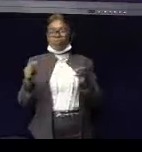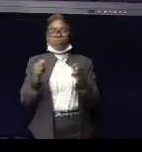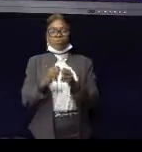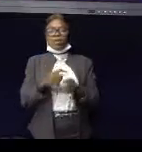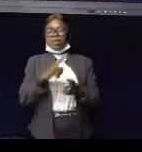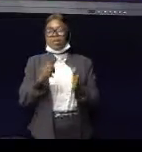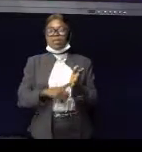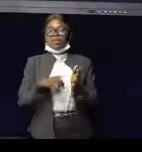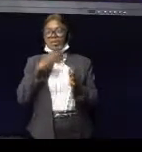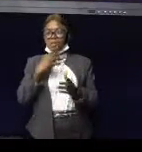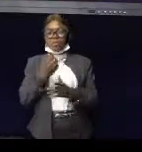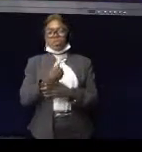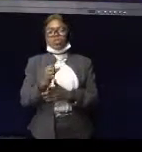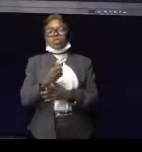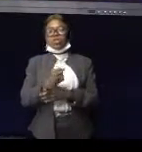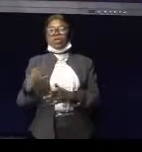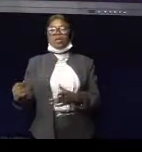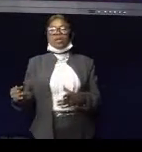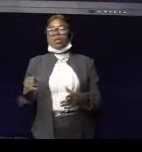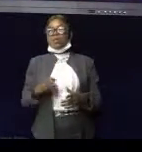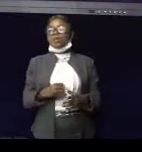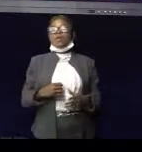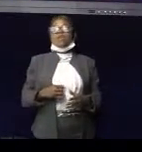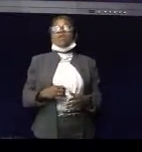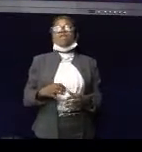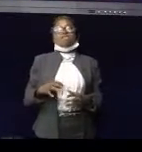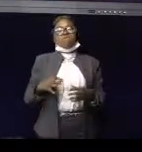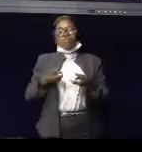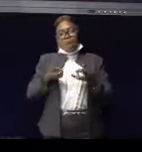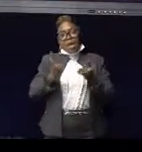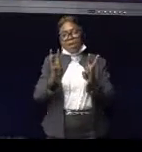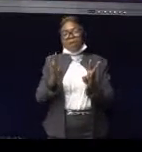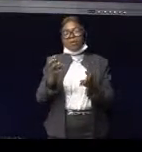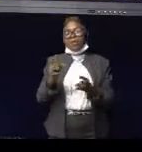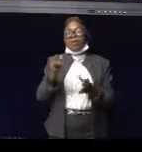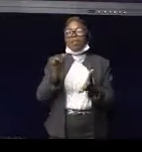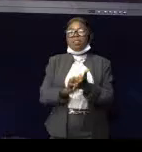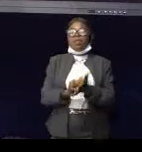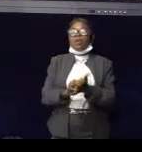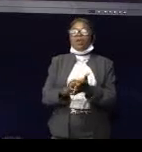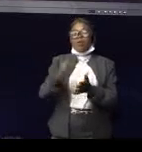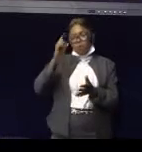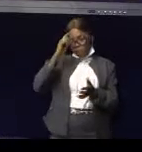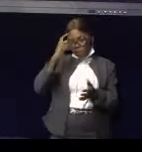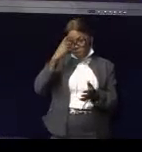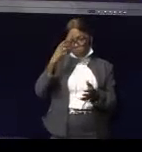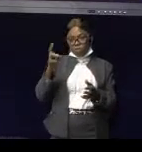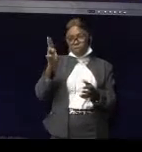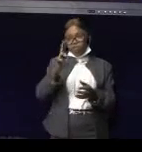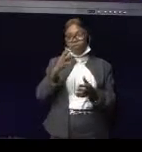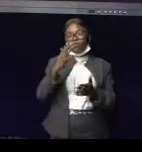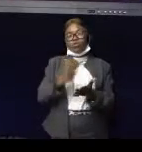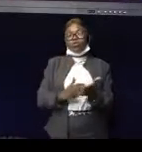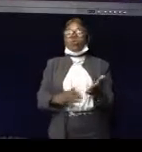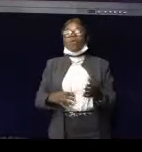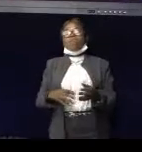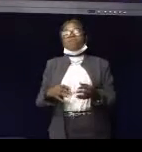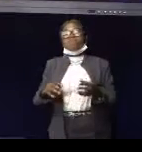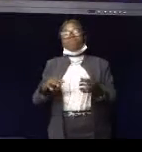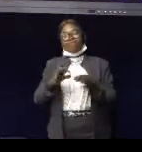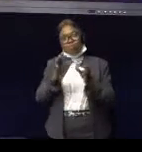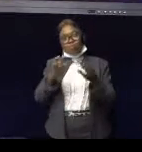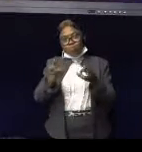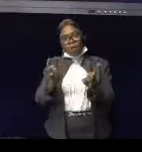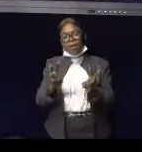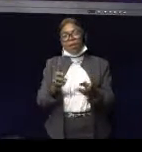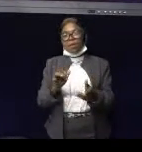formula. This is the sharing formula. You know, even in Nigeria, we have sharing formulas that governments use to give allocations